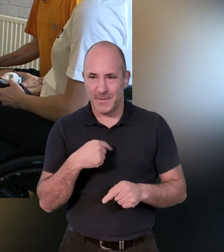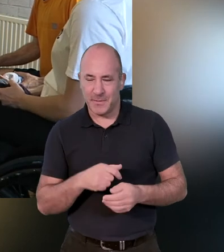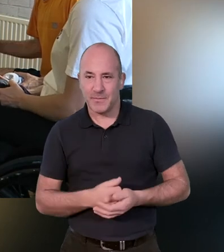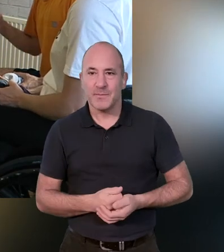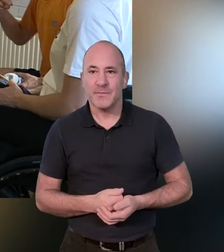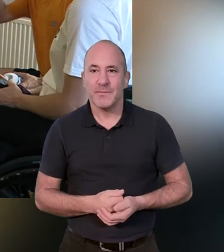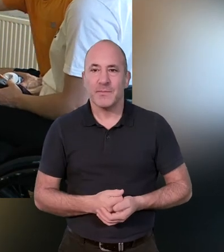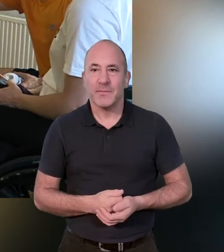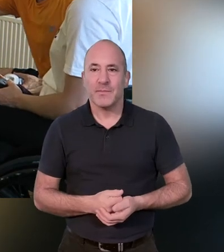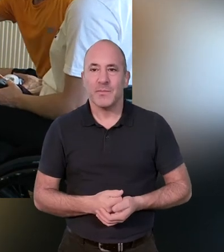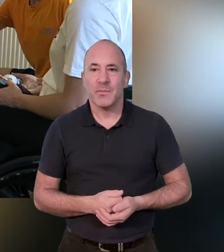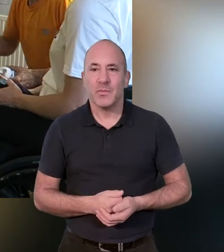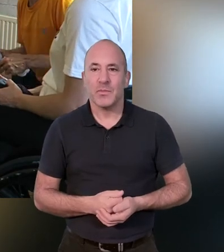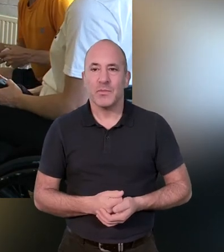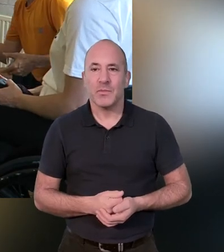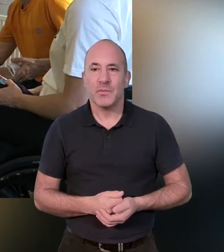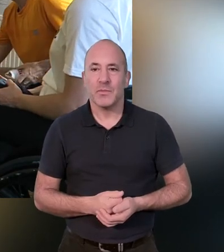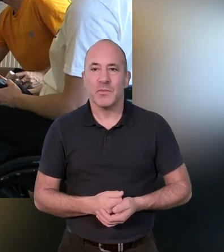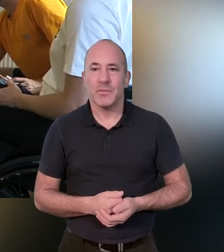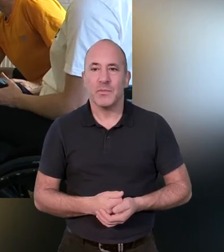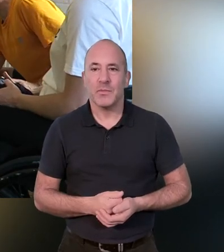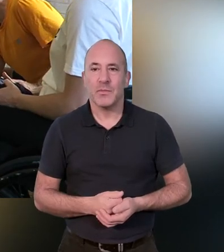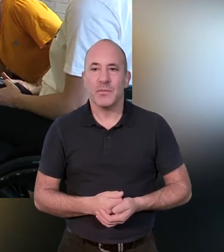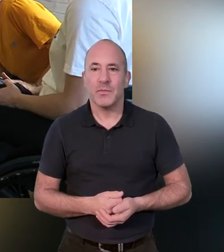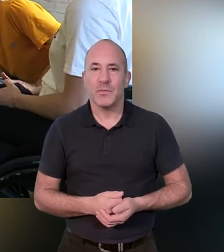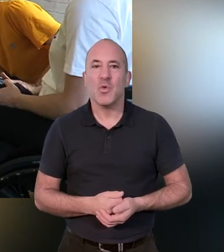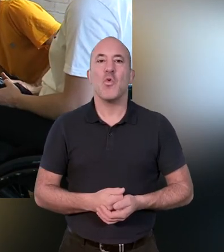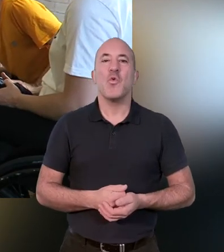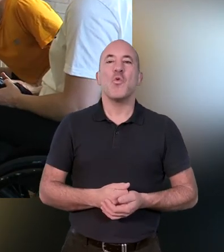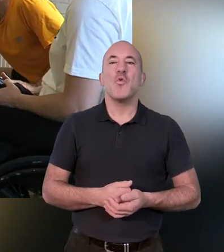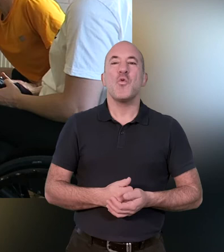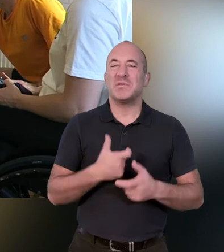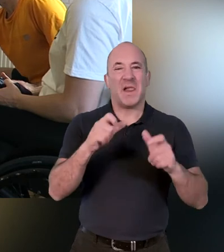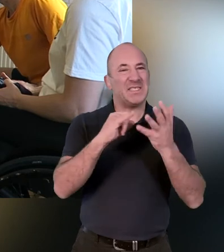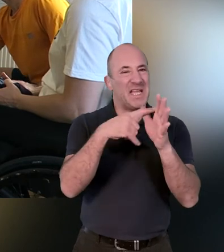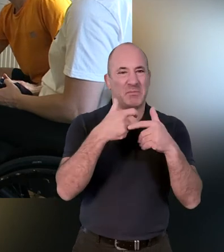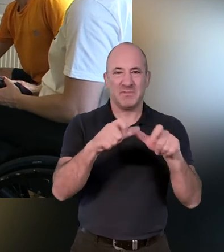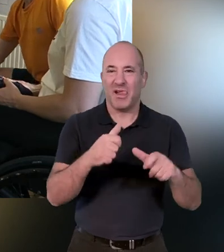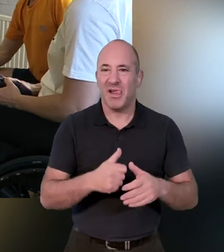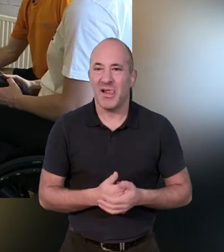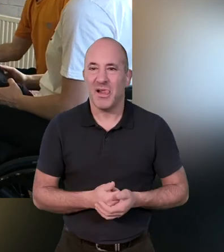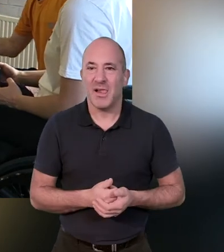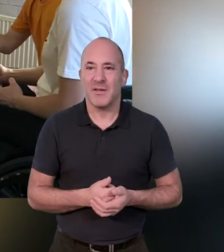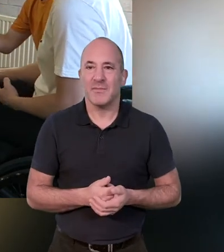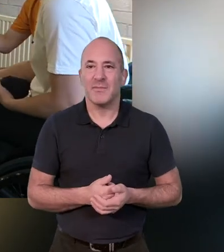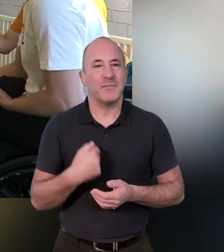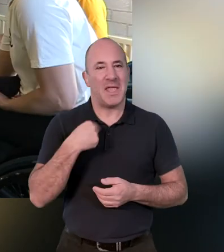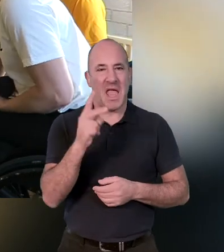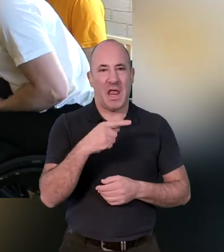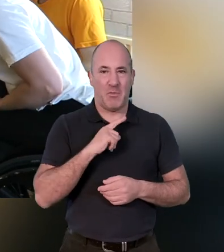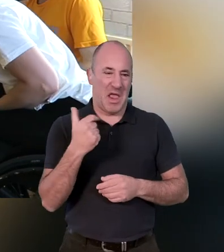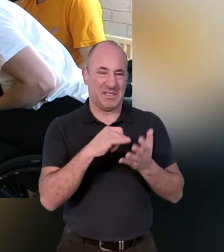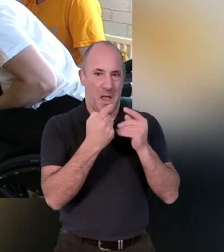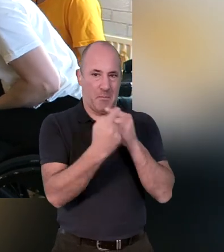Okay, so Sam's leading, so it's I go. I'm trying to get it. Oh no, so Sam is still